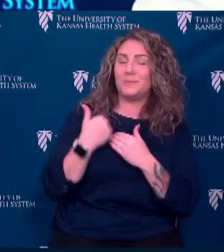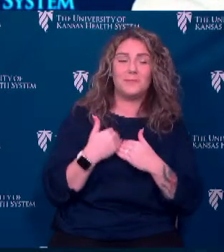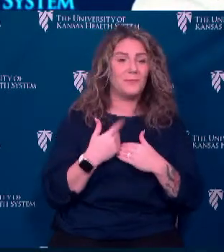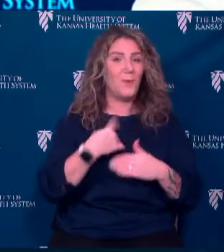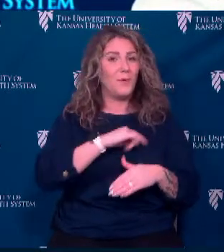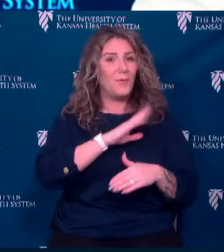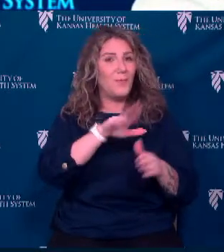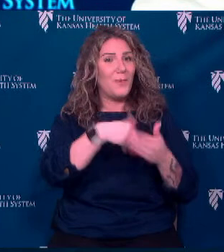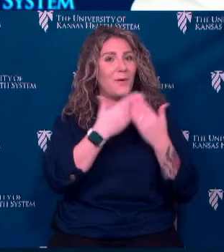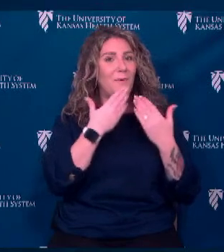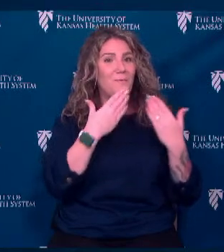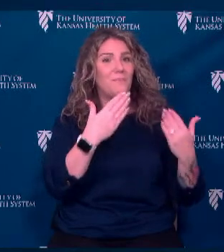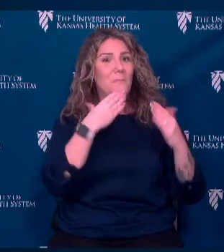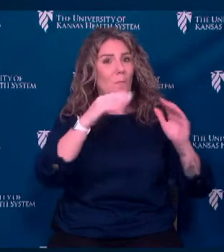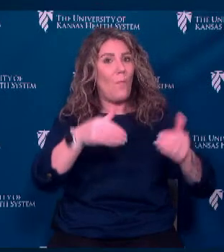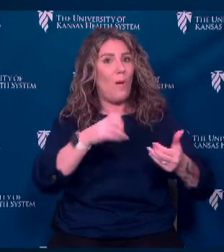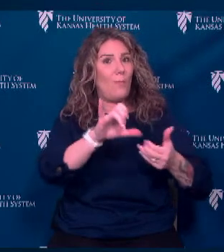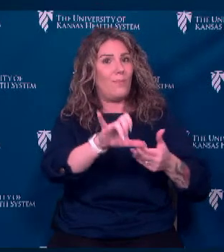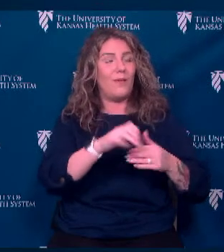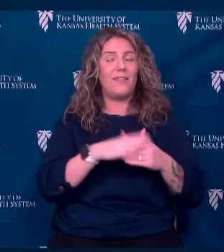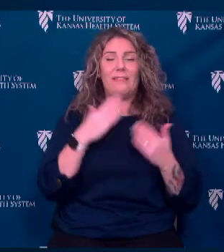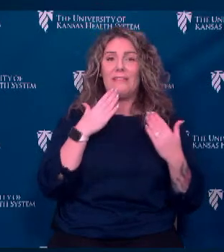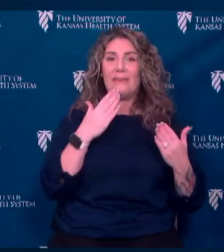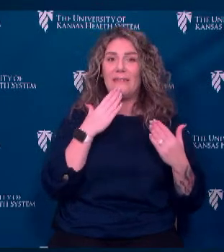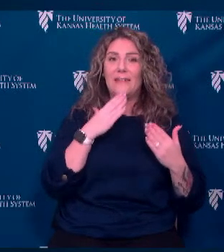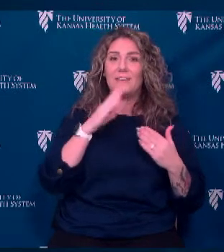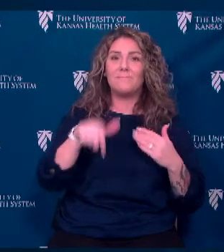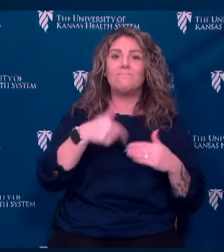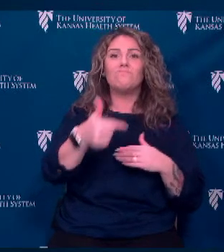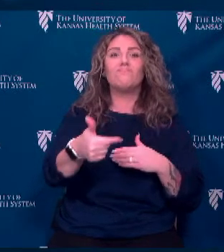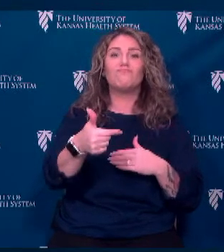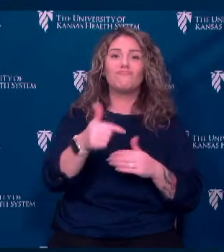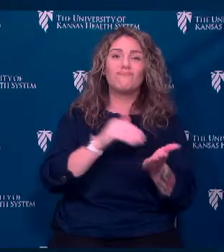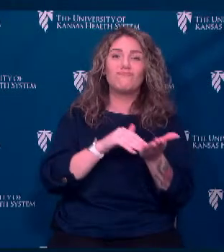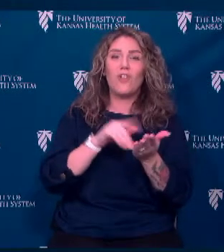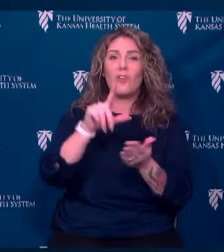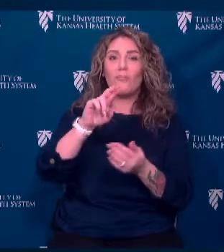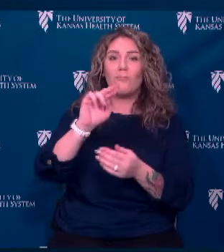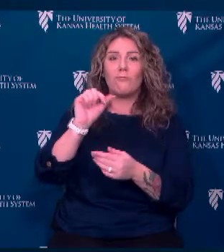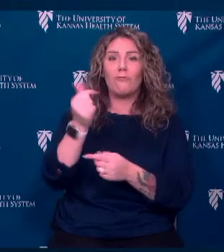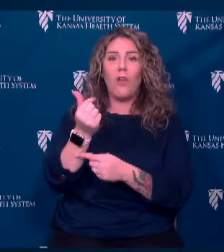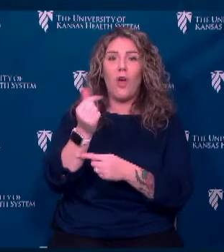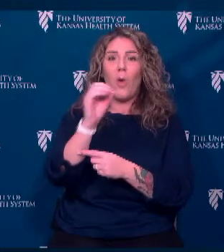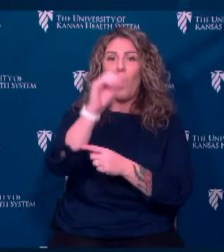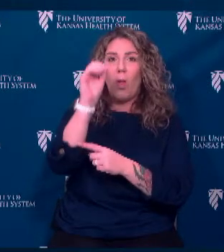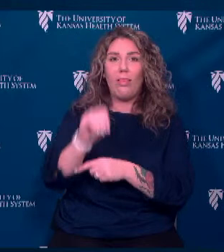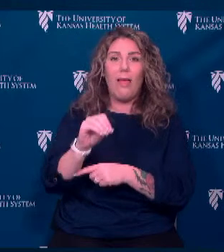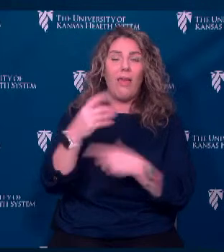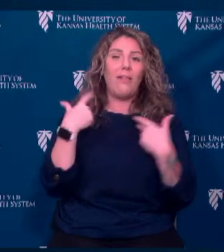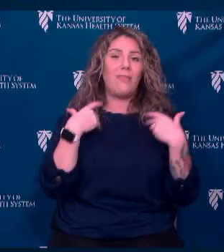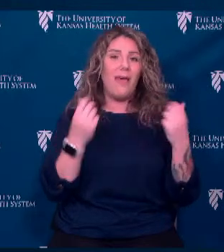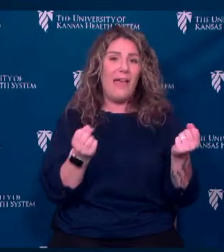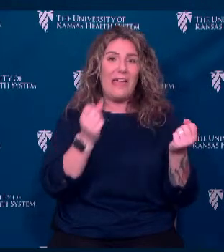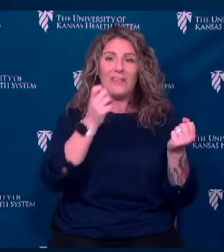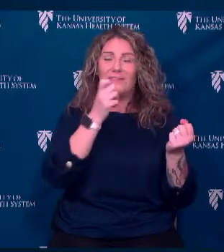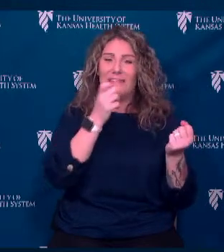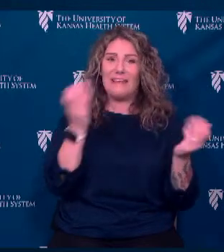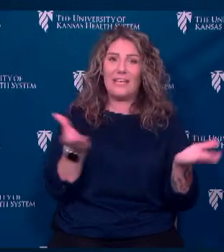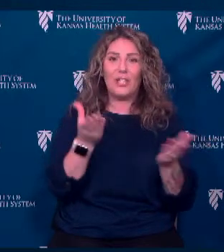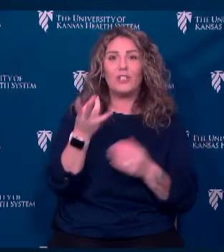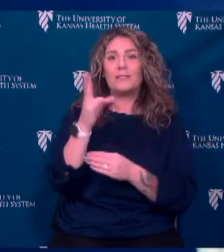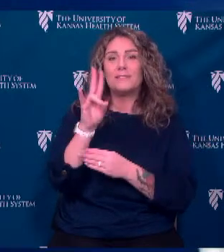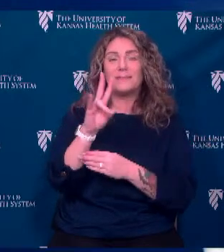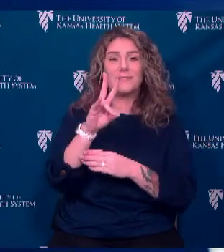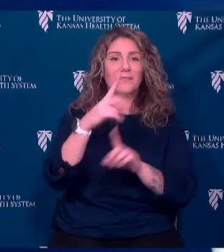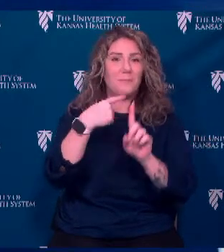all welcome that for sure. Thank you. Dr. Elizabeth Long, Chief Medical Officer of Olathe Health, also could not be with us today. Wanted to share these numbers: 17 COVID